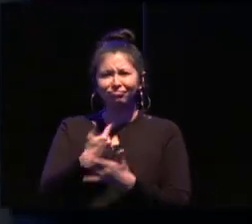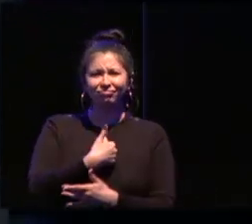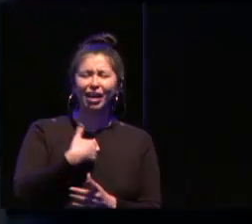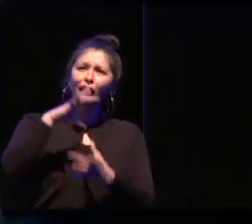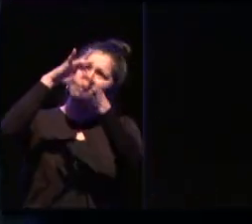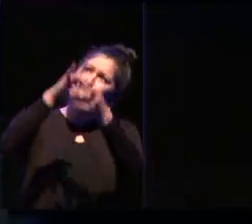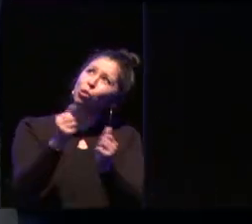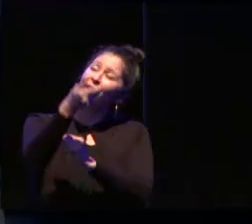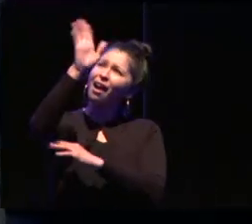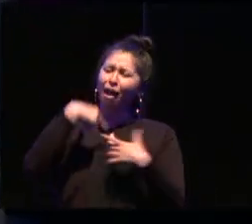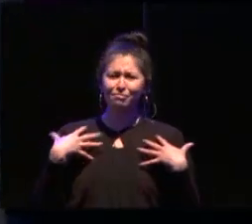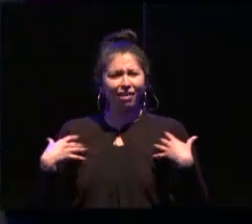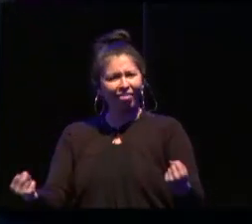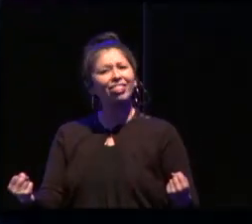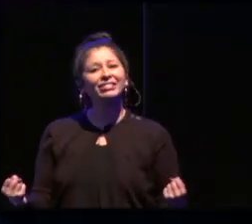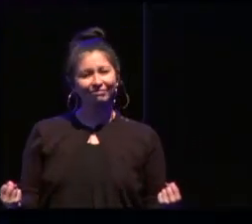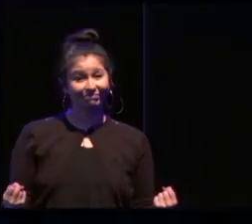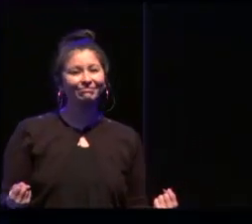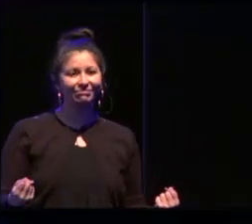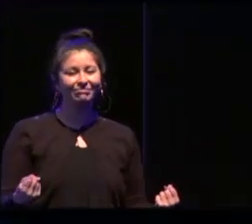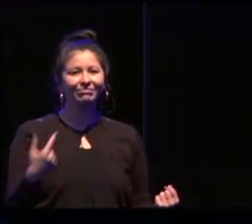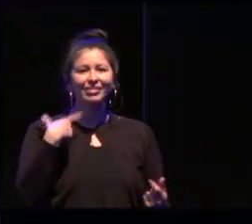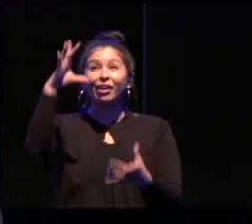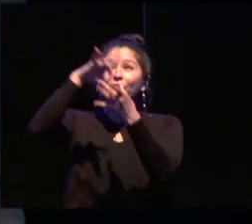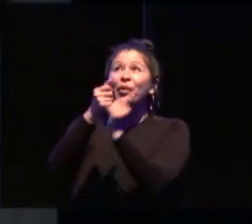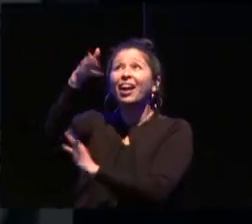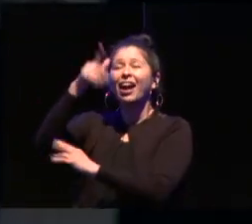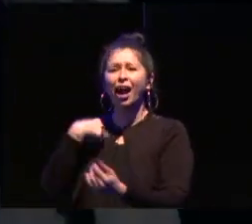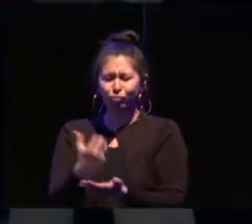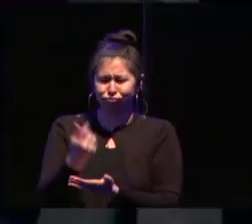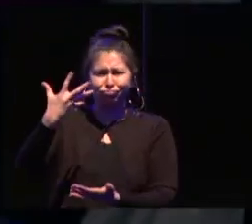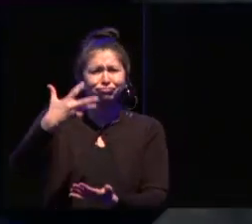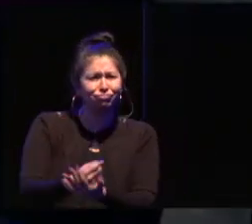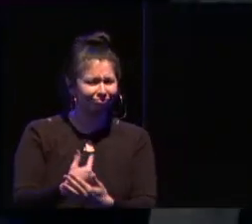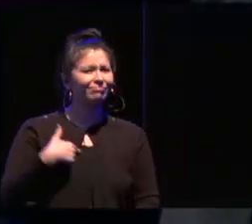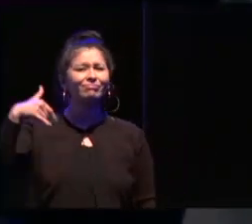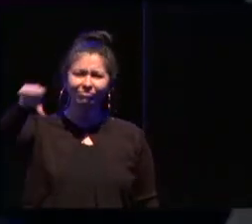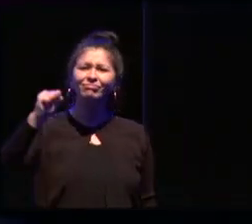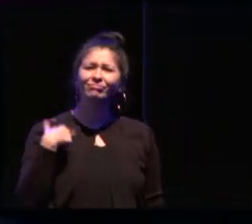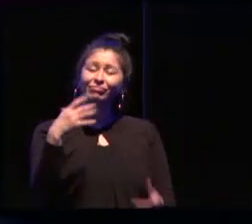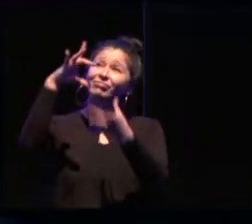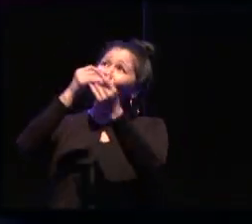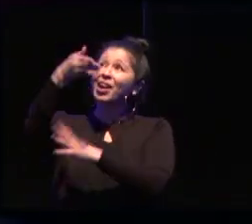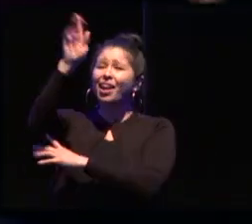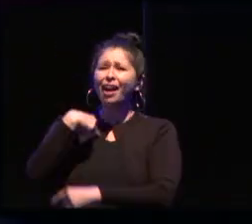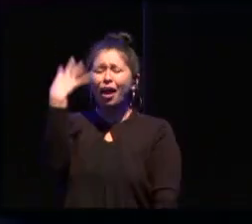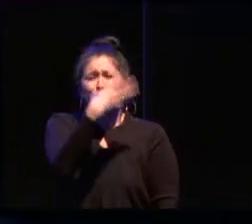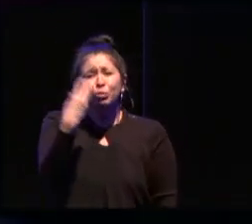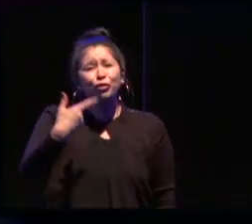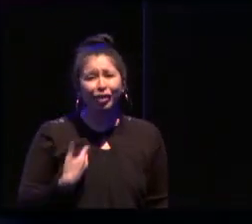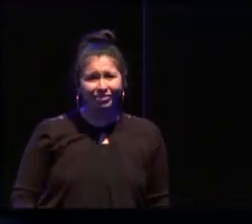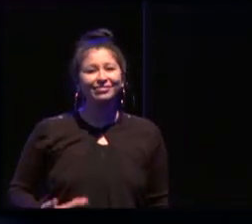with God, I'm healthy. I'm one with God, I'm wealthy. I'm one with God, I'm